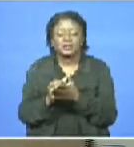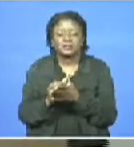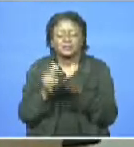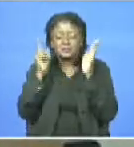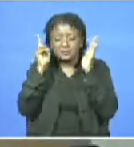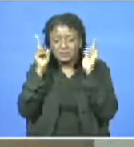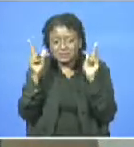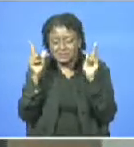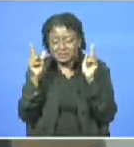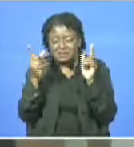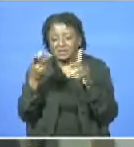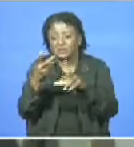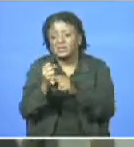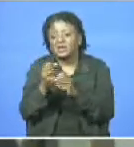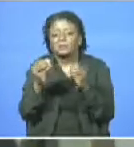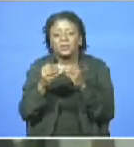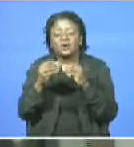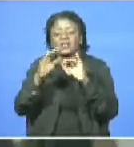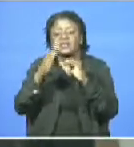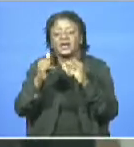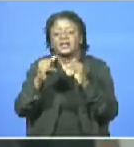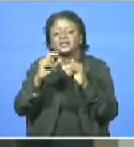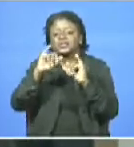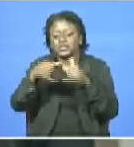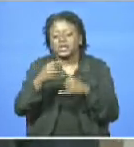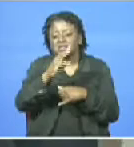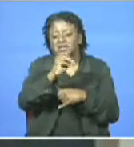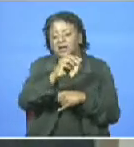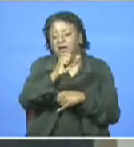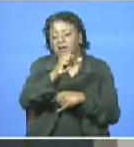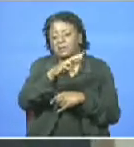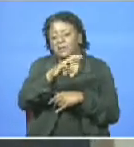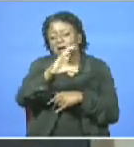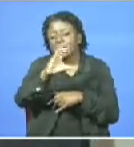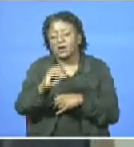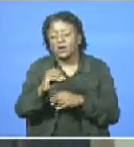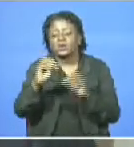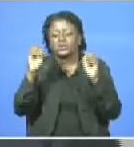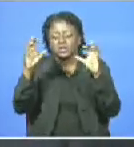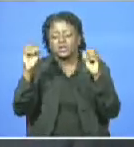it's going to take more than just the Marcos Alert to address the issues that we're faced with.